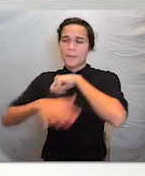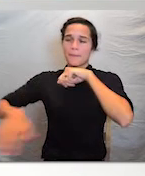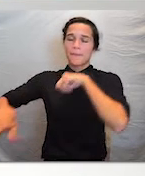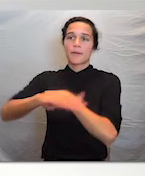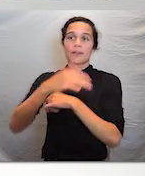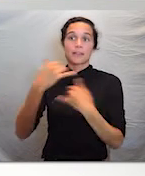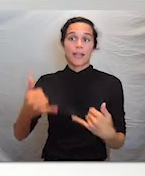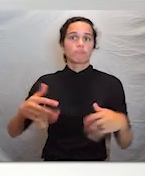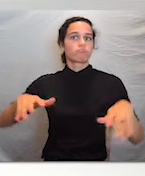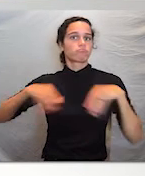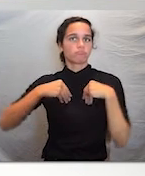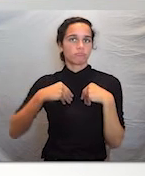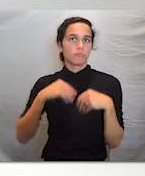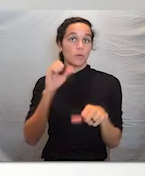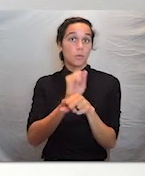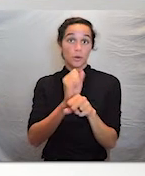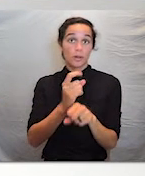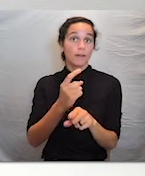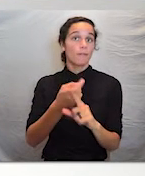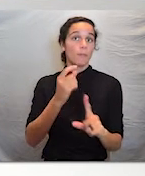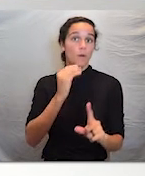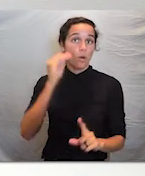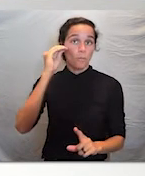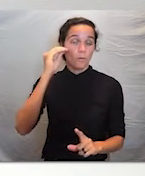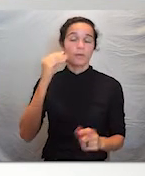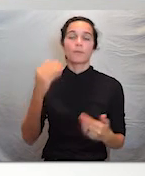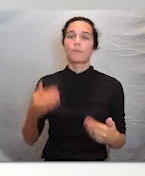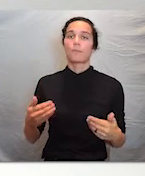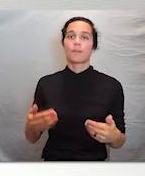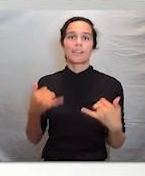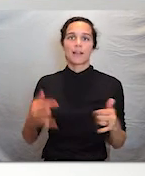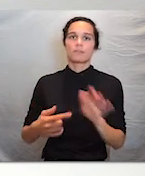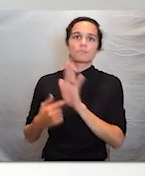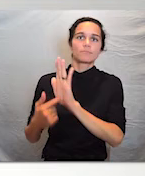it really shows you that what we're capable of doing.